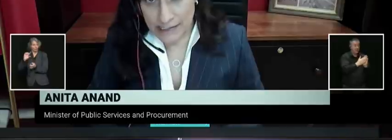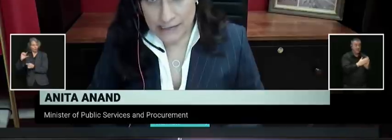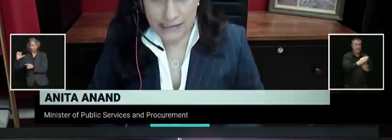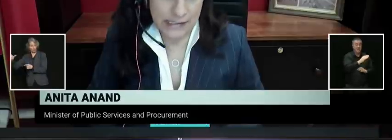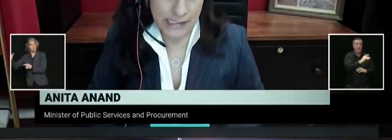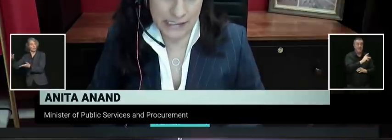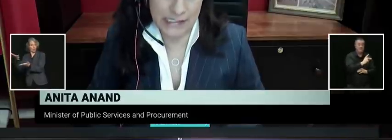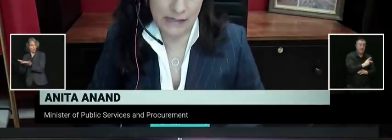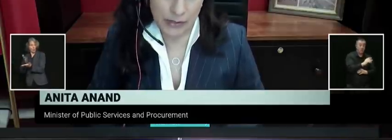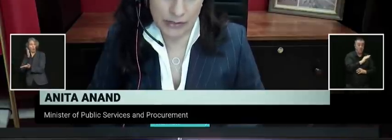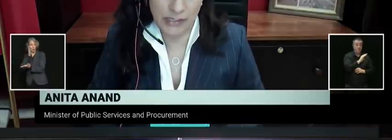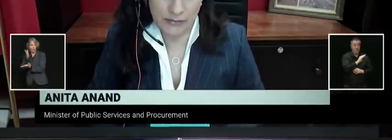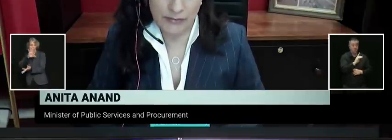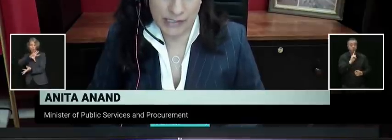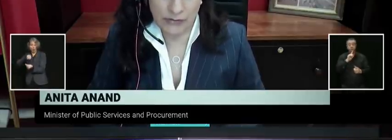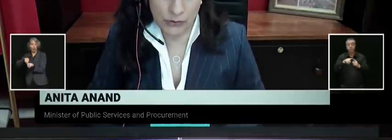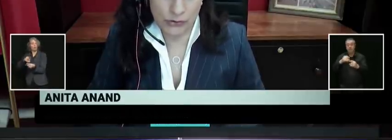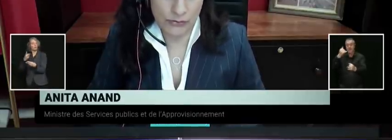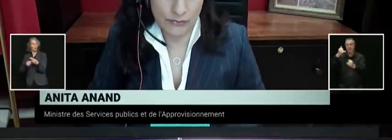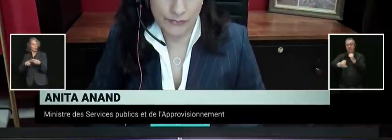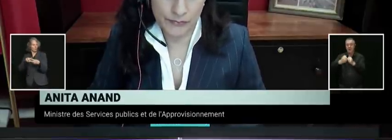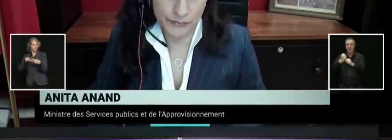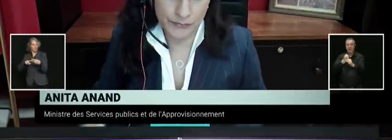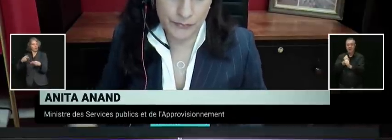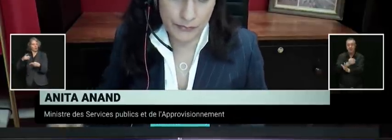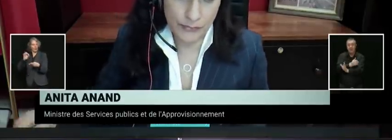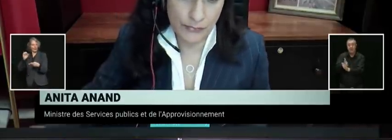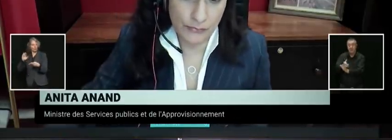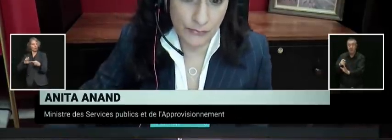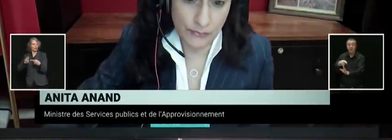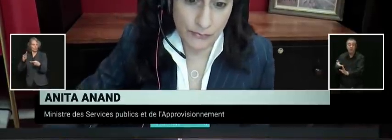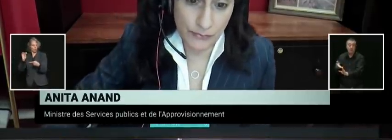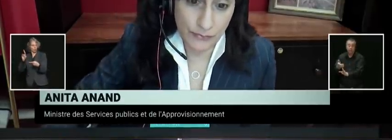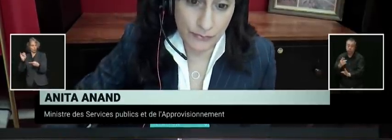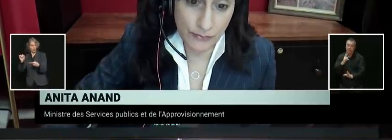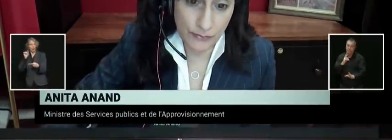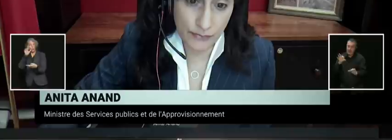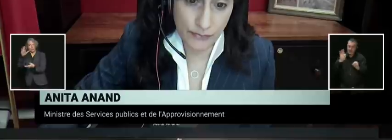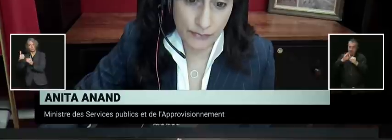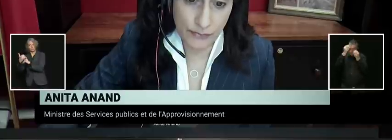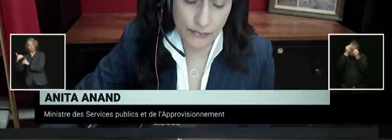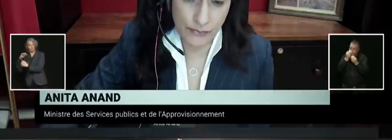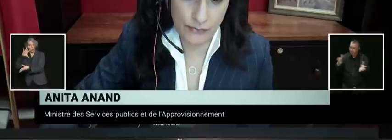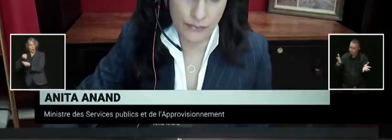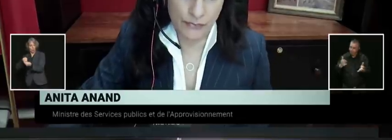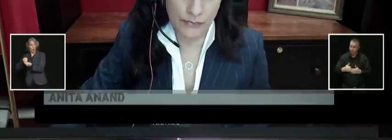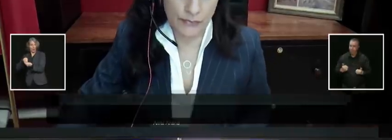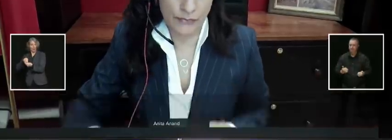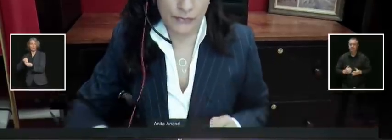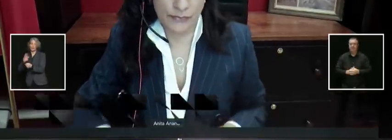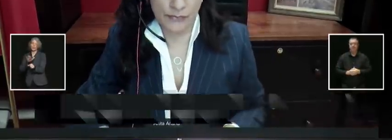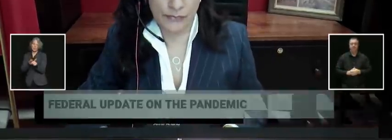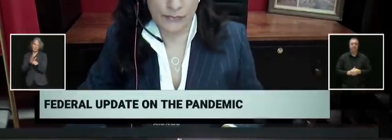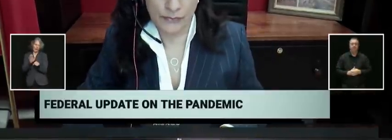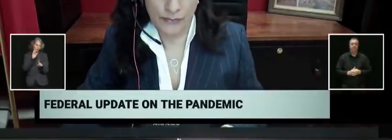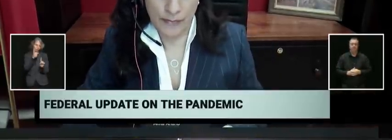l'année. Ça, c'est très, très important. Merci beaucoup. Okay, we'll take one additional question from the phone.